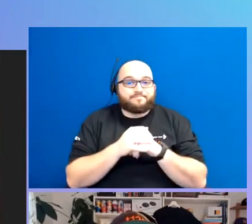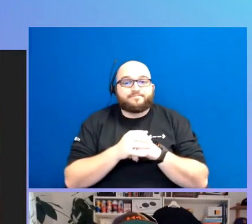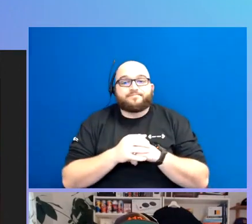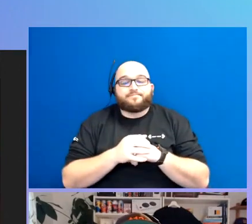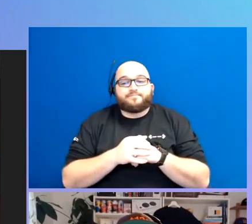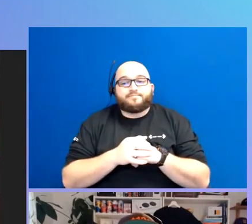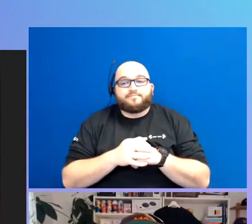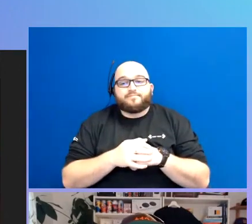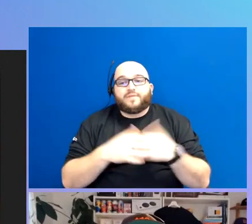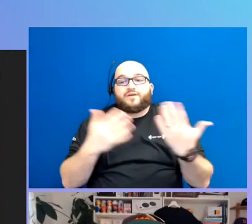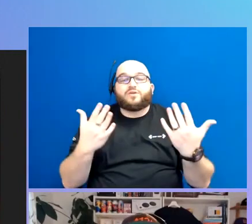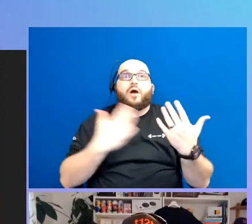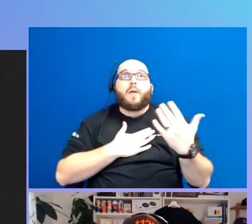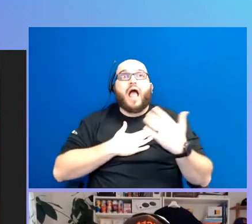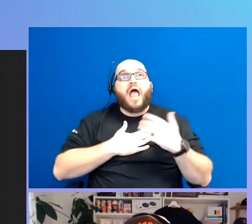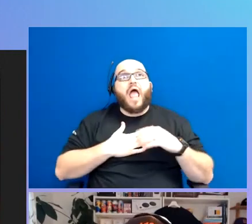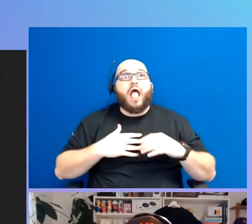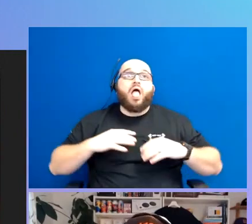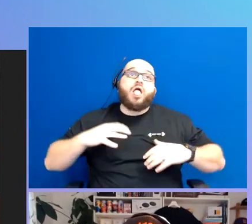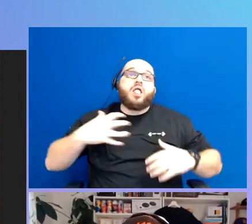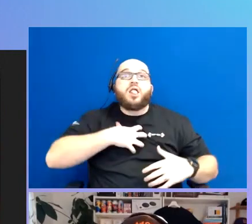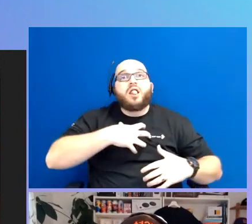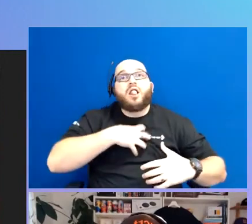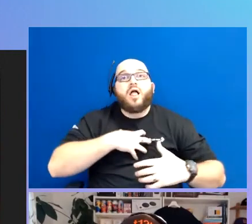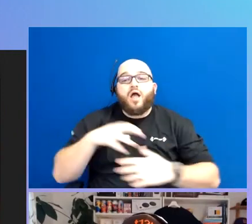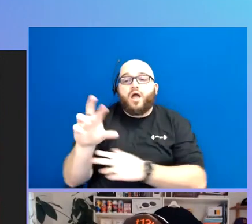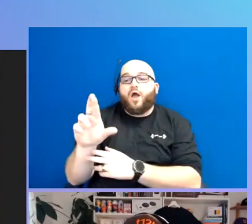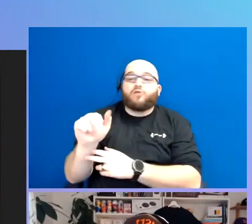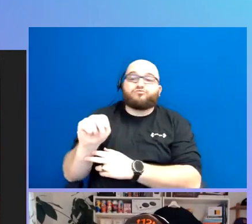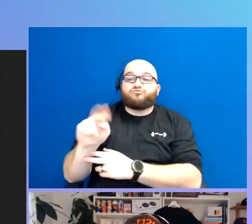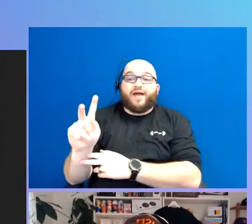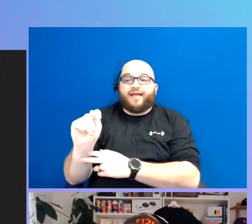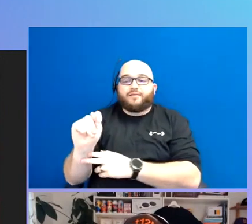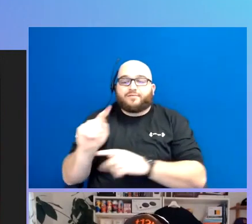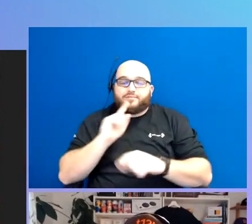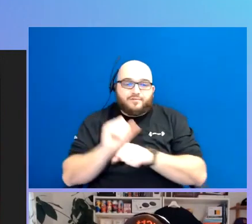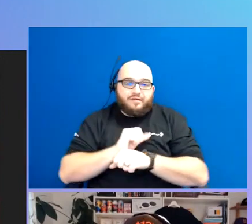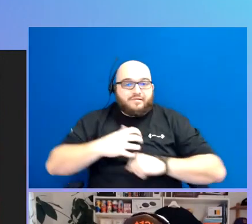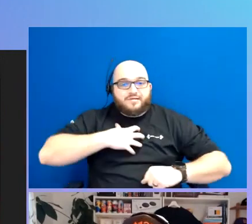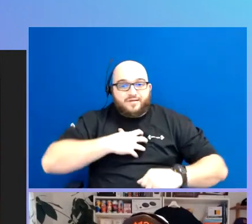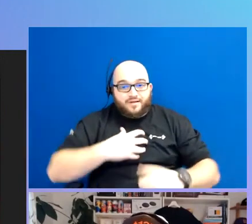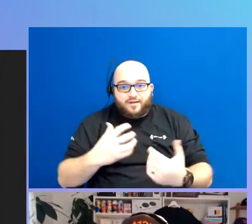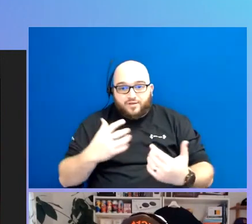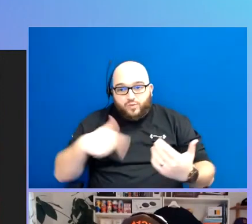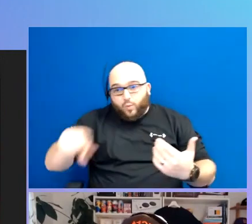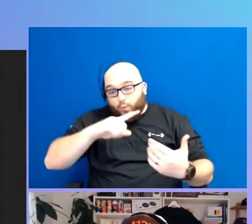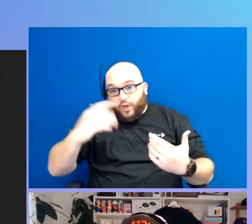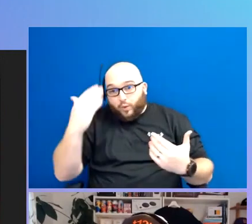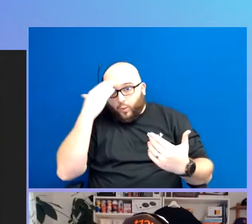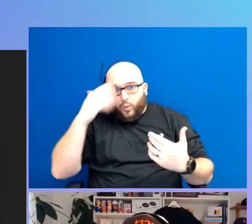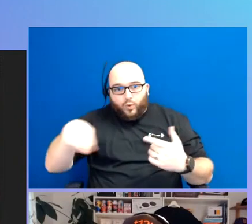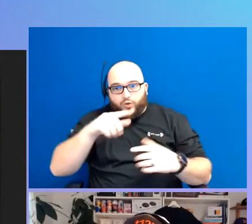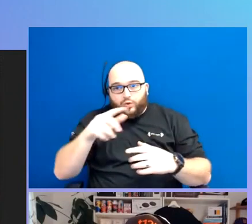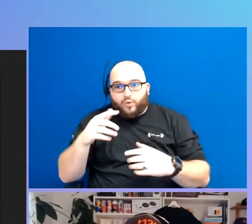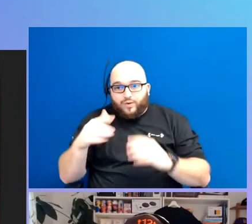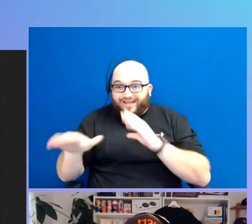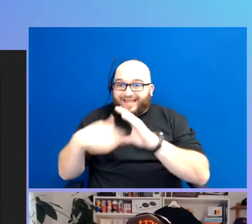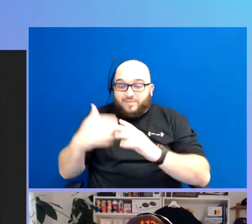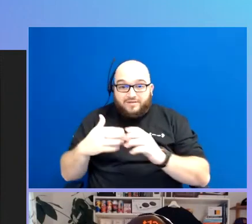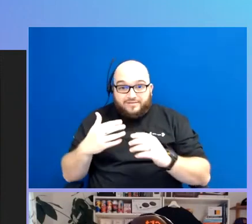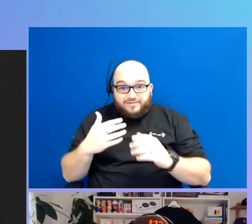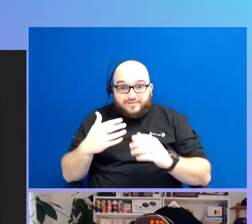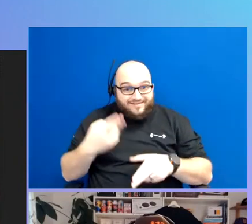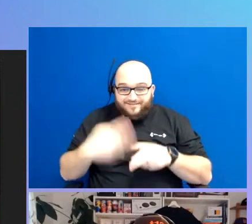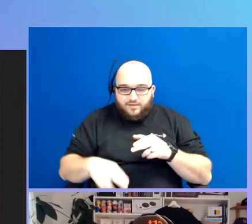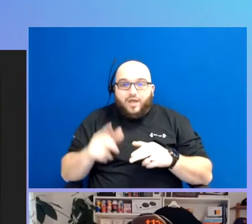about this rant then? Well, as most of you get a lot of emails in both your